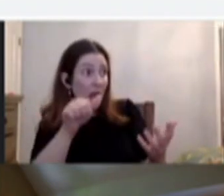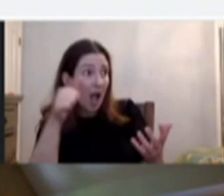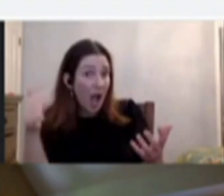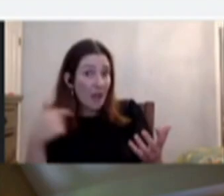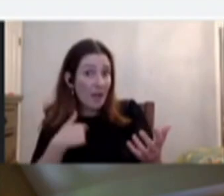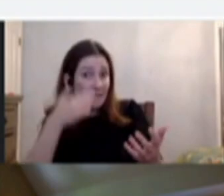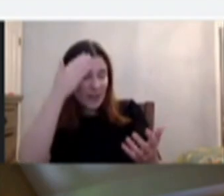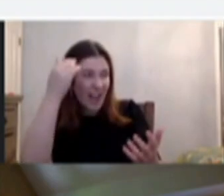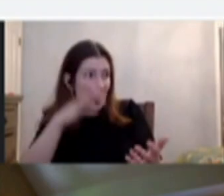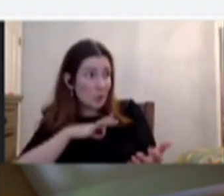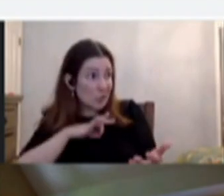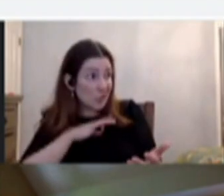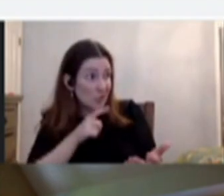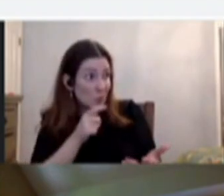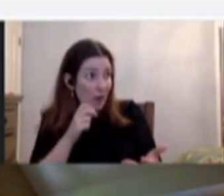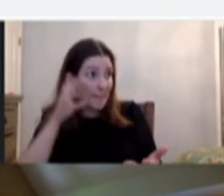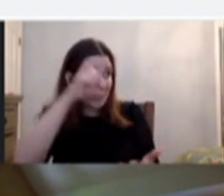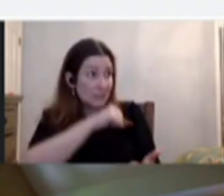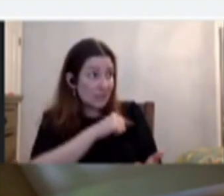Jessica, that I missed?